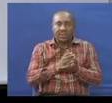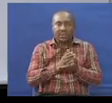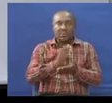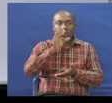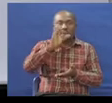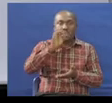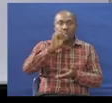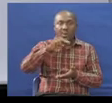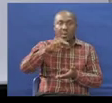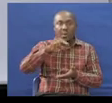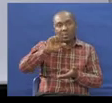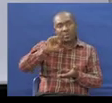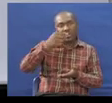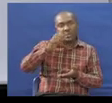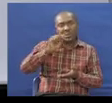if